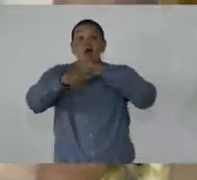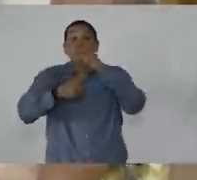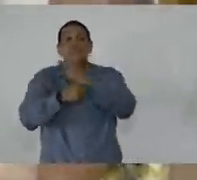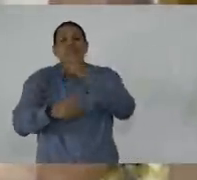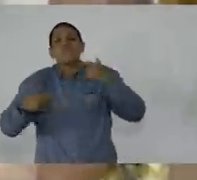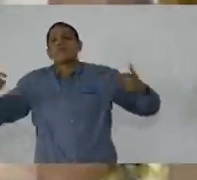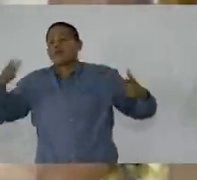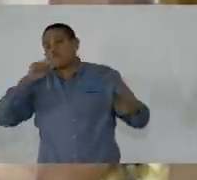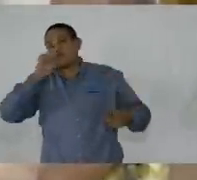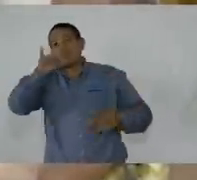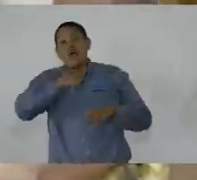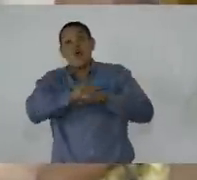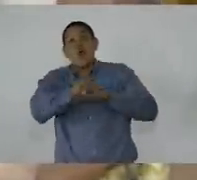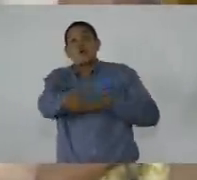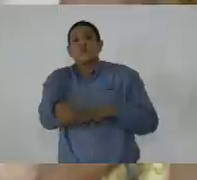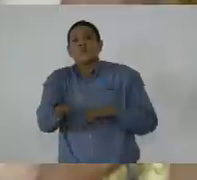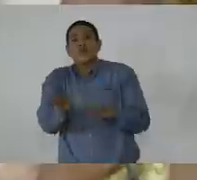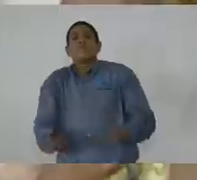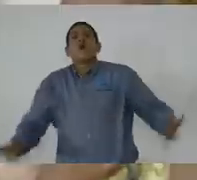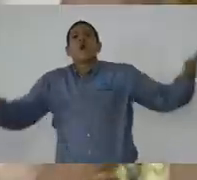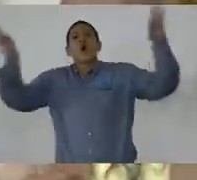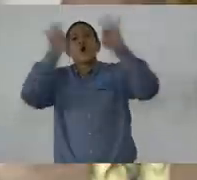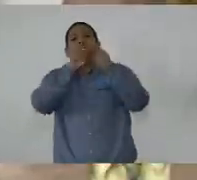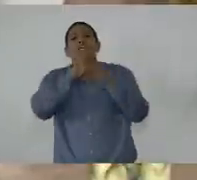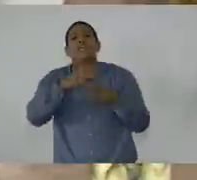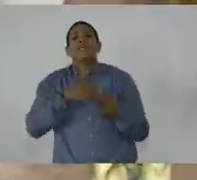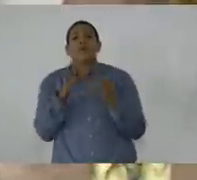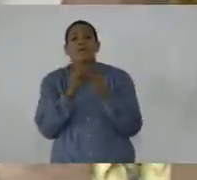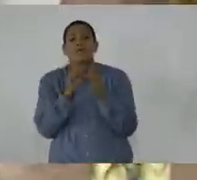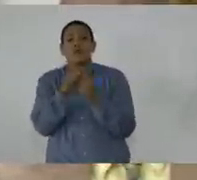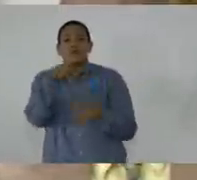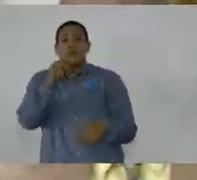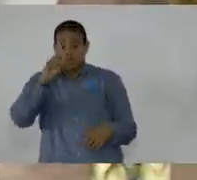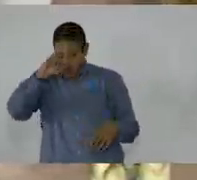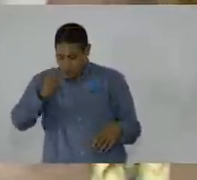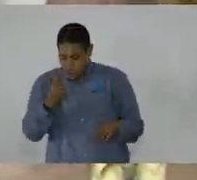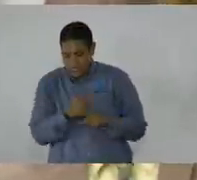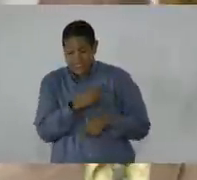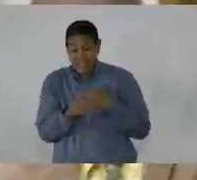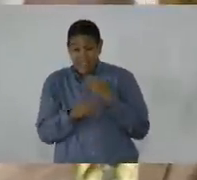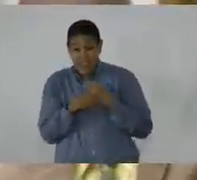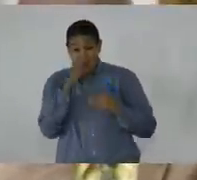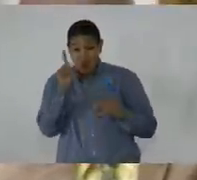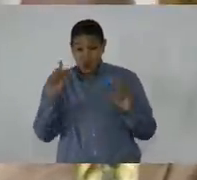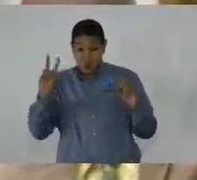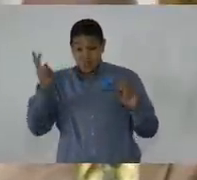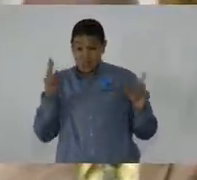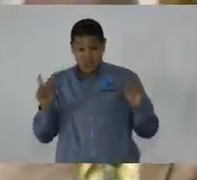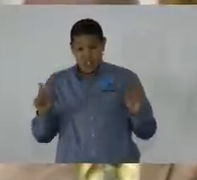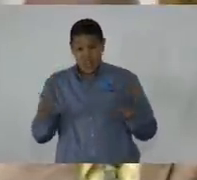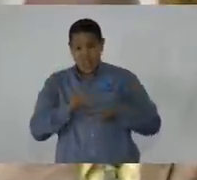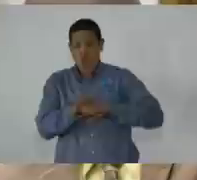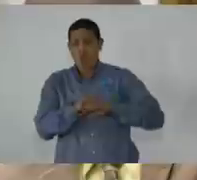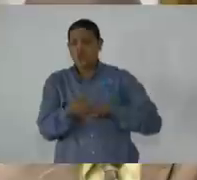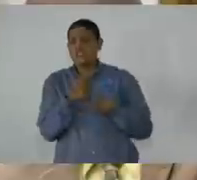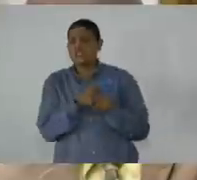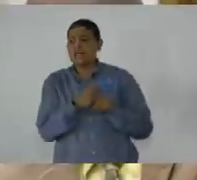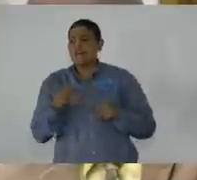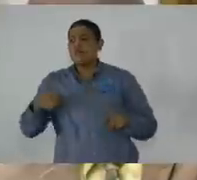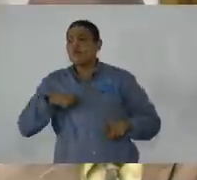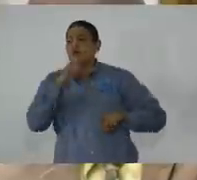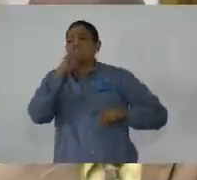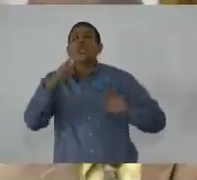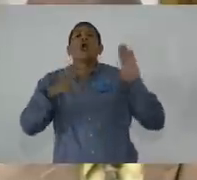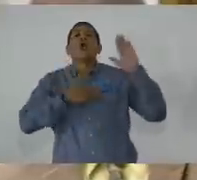is going to be critical. And in my meeting with the PSOJ, who co-chair the council, we are committed